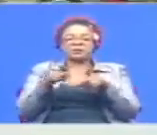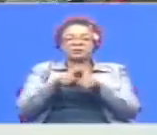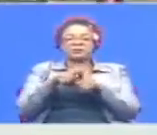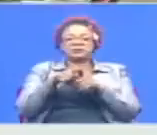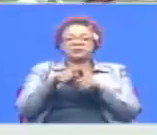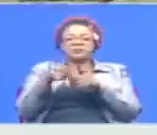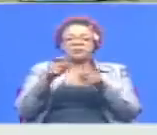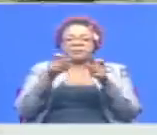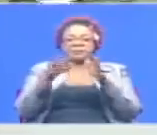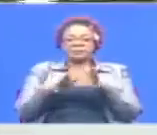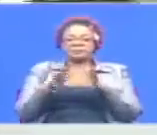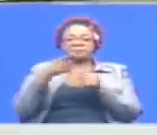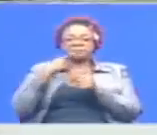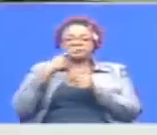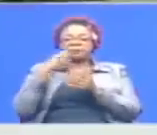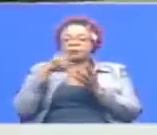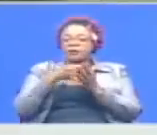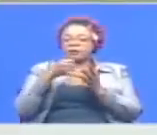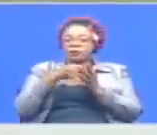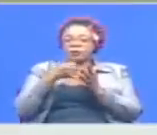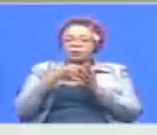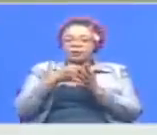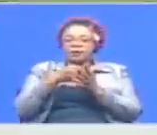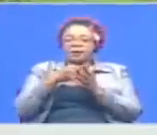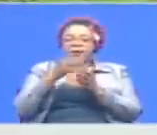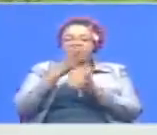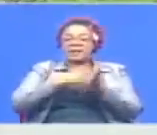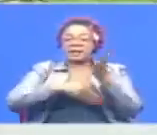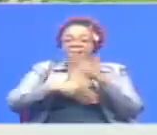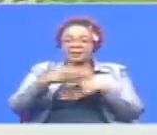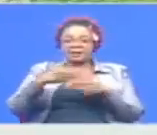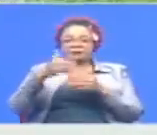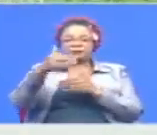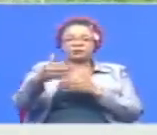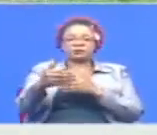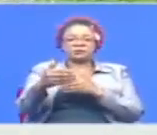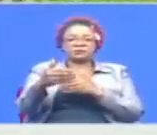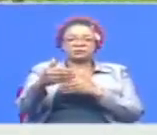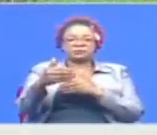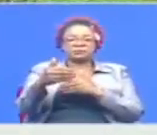pledged to include a Paralympic category in future editions.